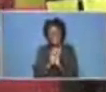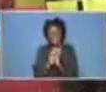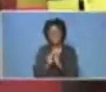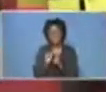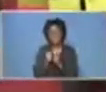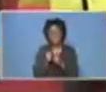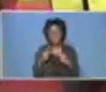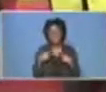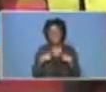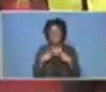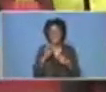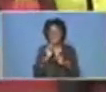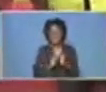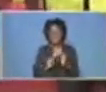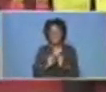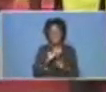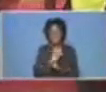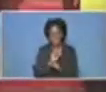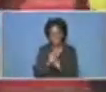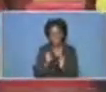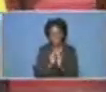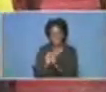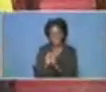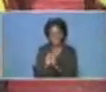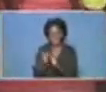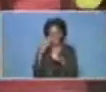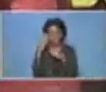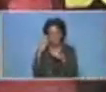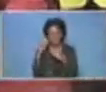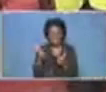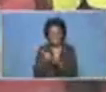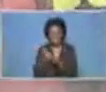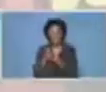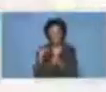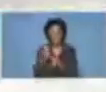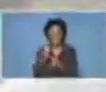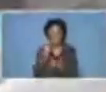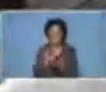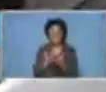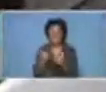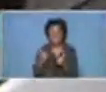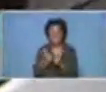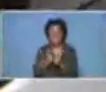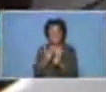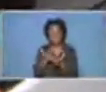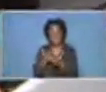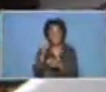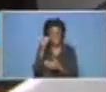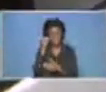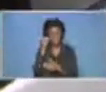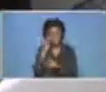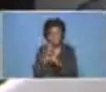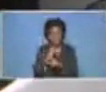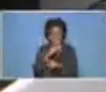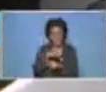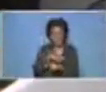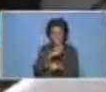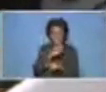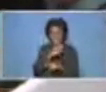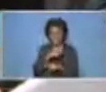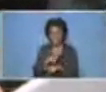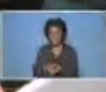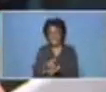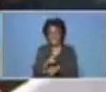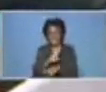also work in tandem with one another. So Bahamas games is always a good game. Well, you know, from Peter Battle time, it's